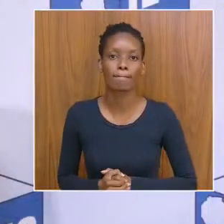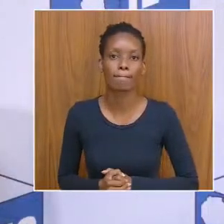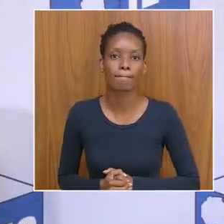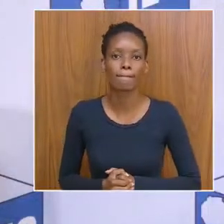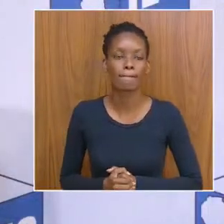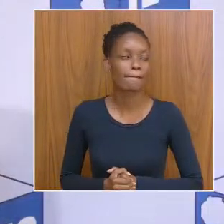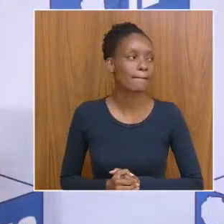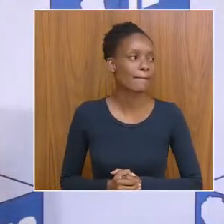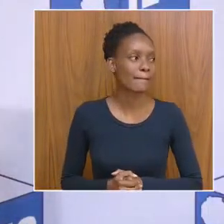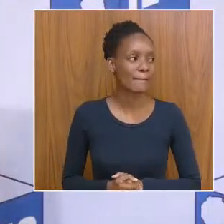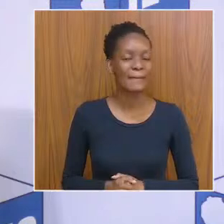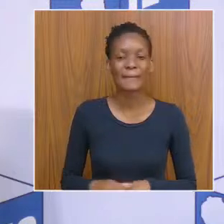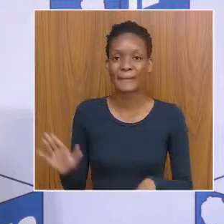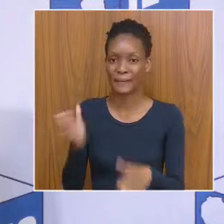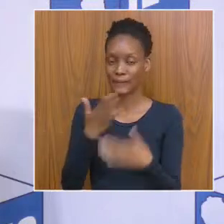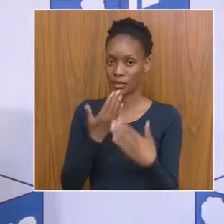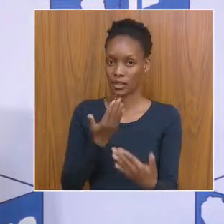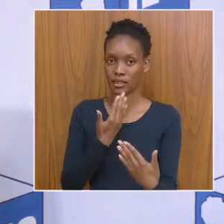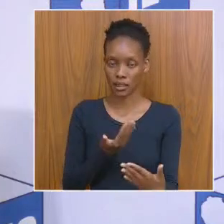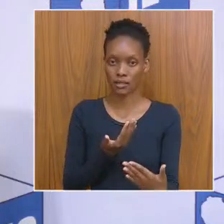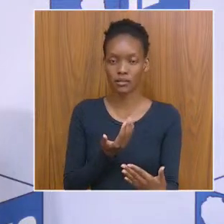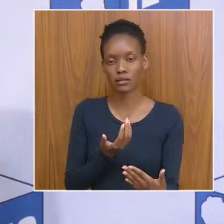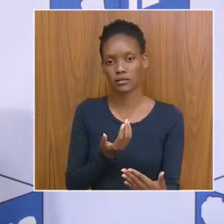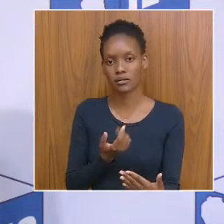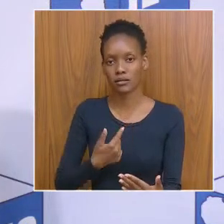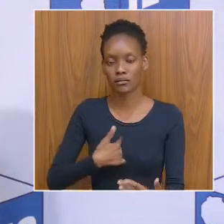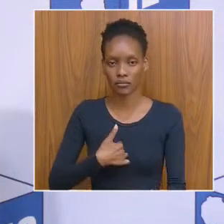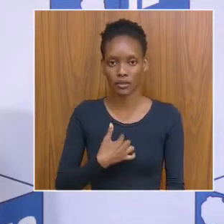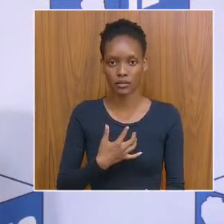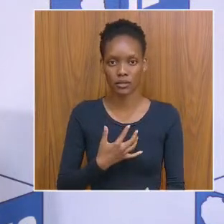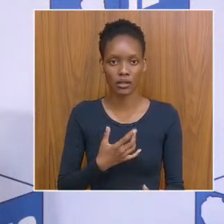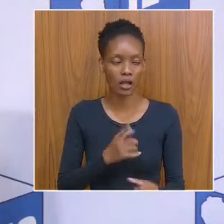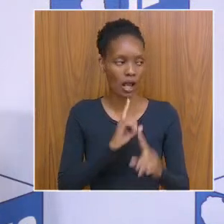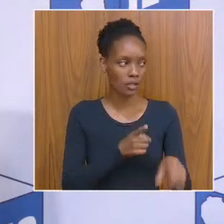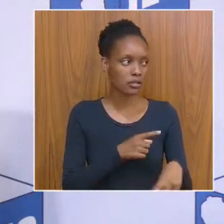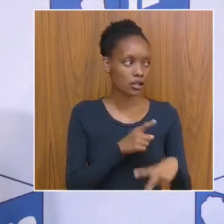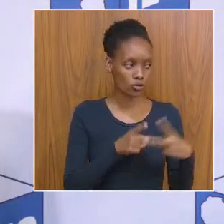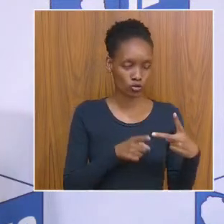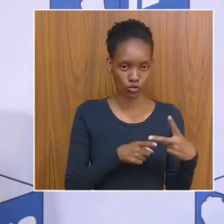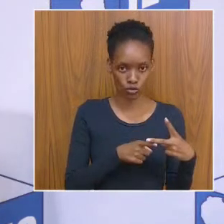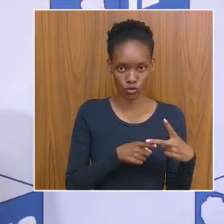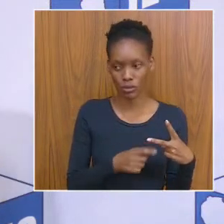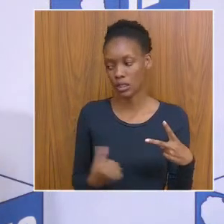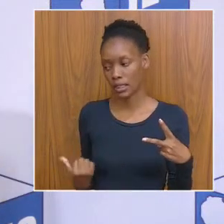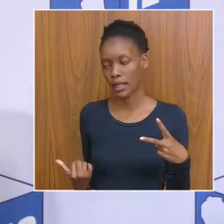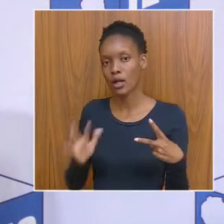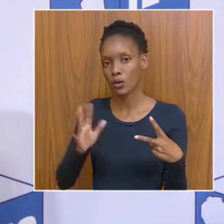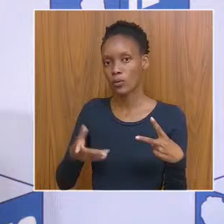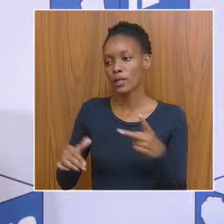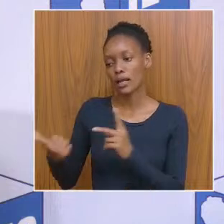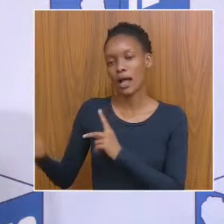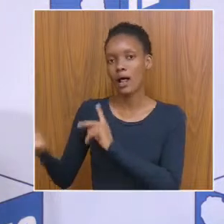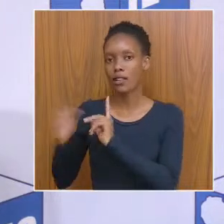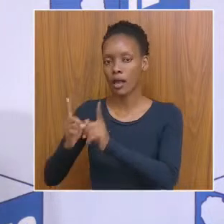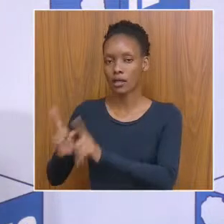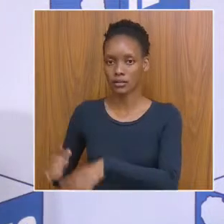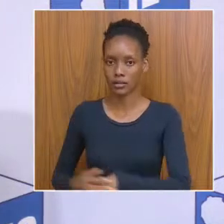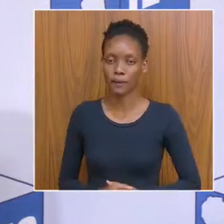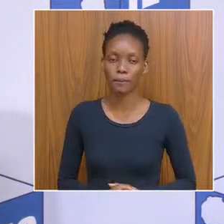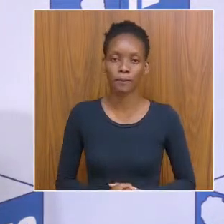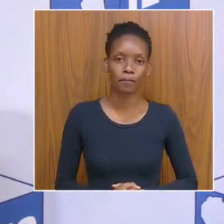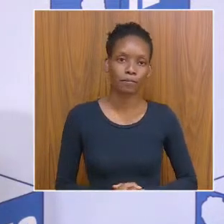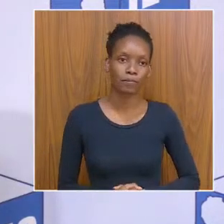Yeah, no, thanks. I'm going to deal with two, and then Dr. Shiburu will deal with the rest.